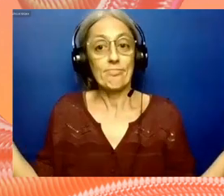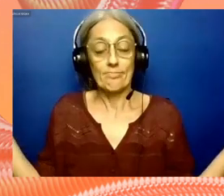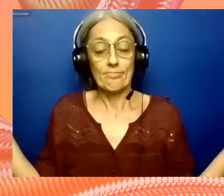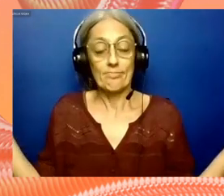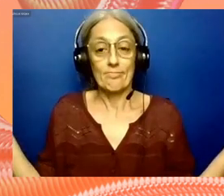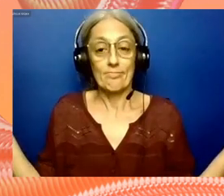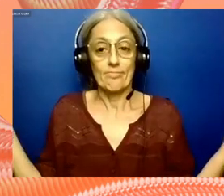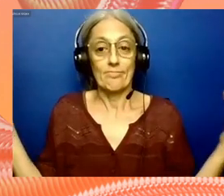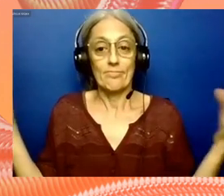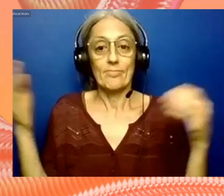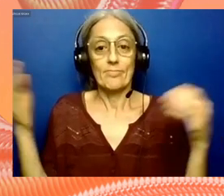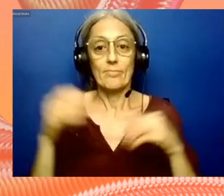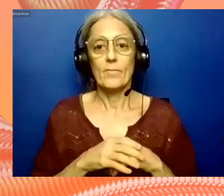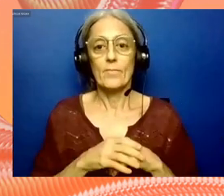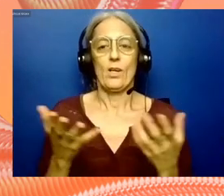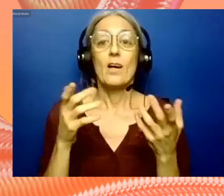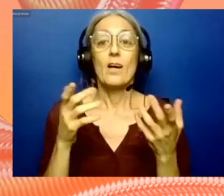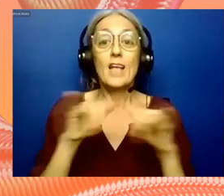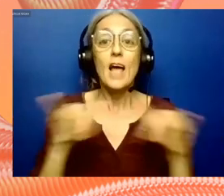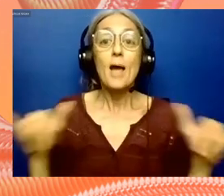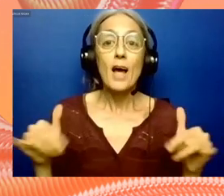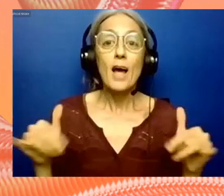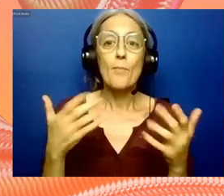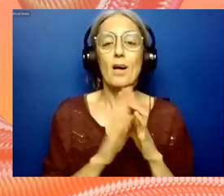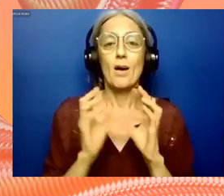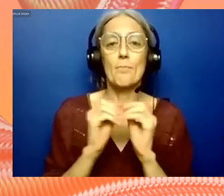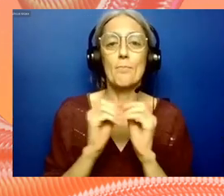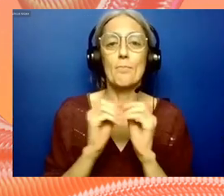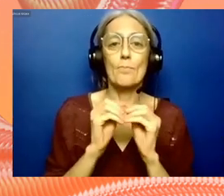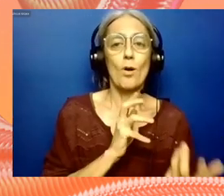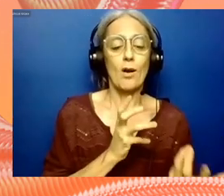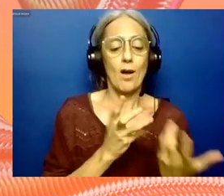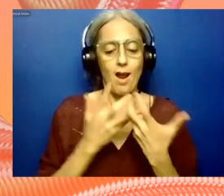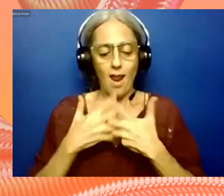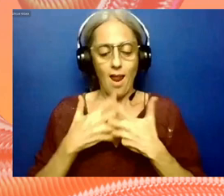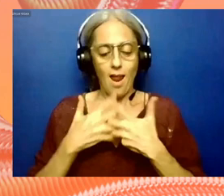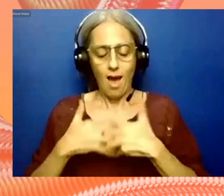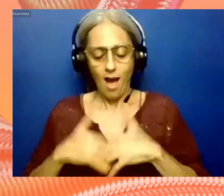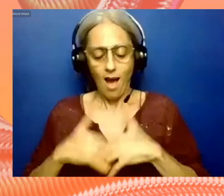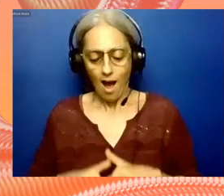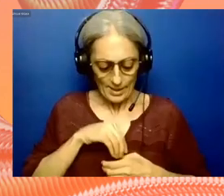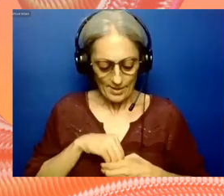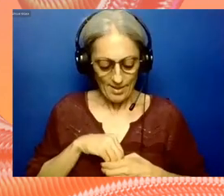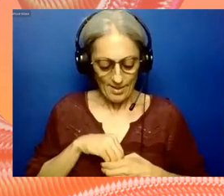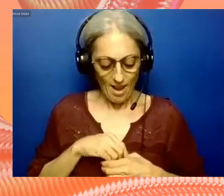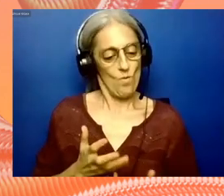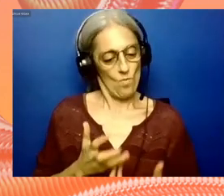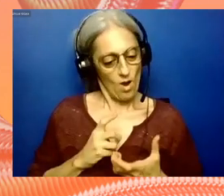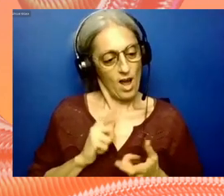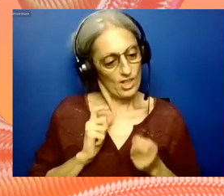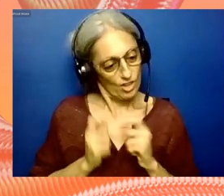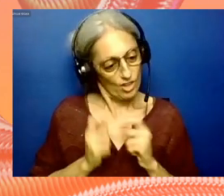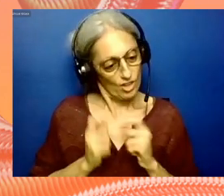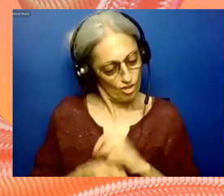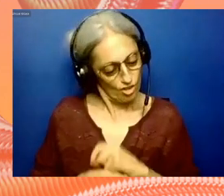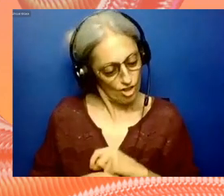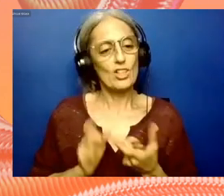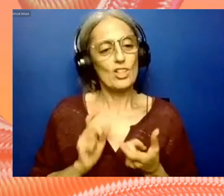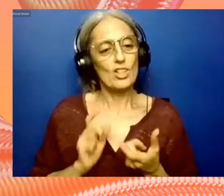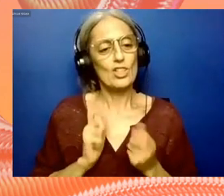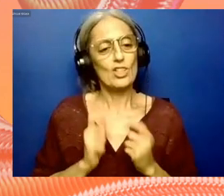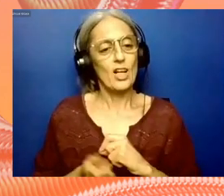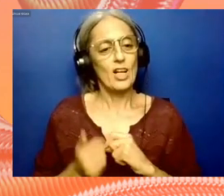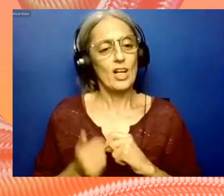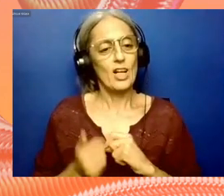which change needs to happen through us, through our lives, through our work, through our relationships,